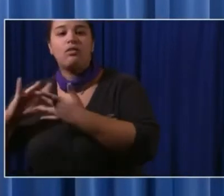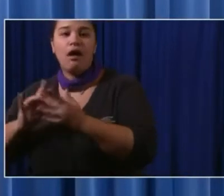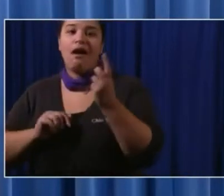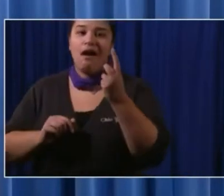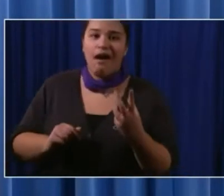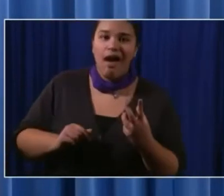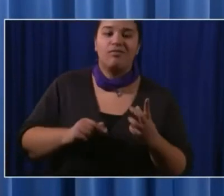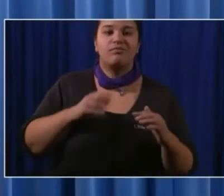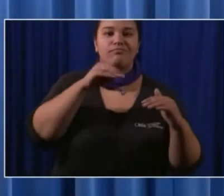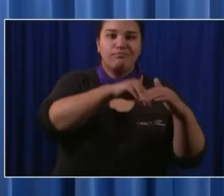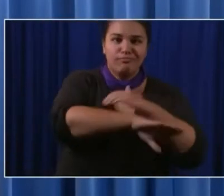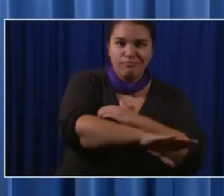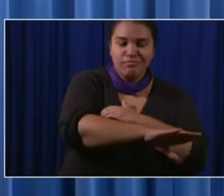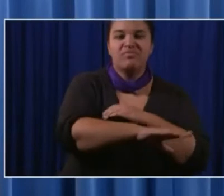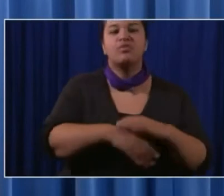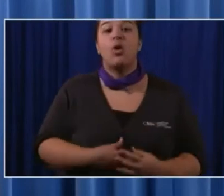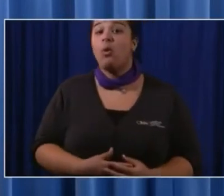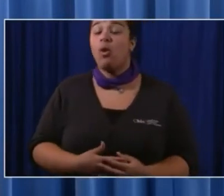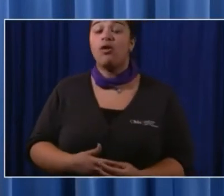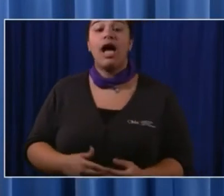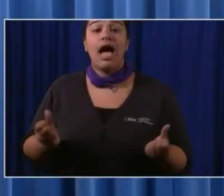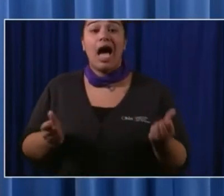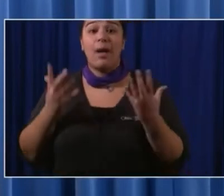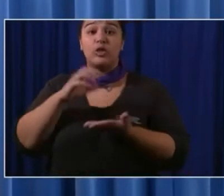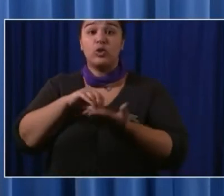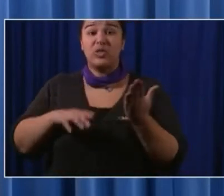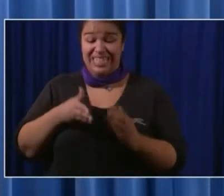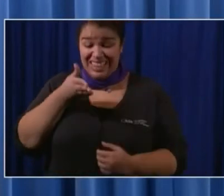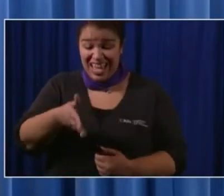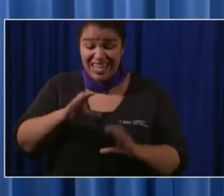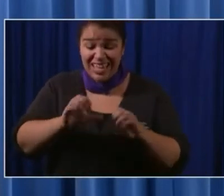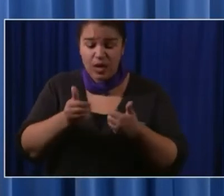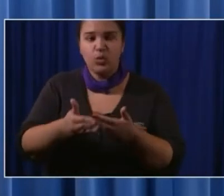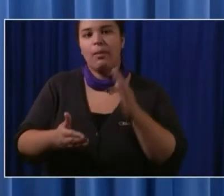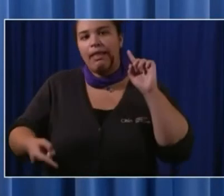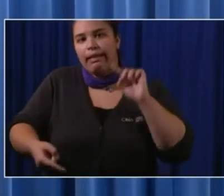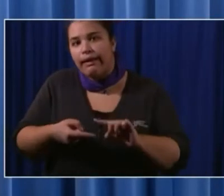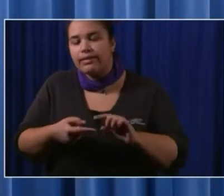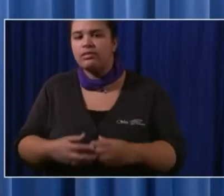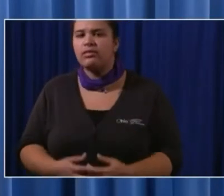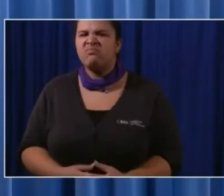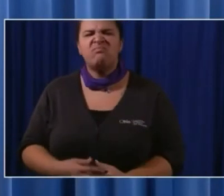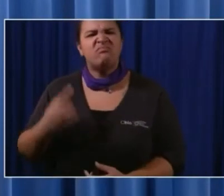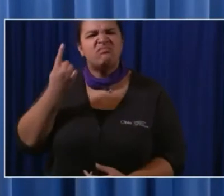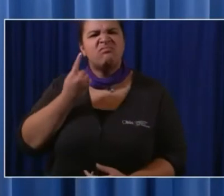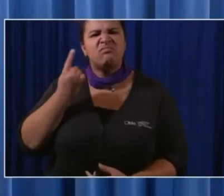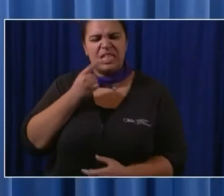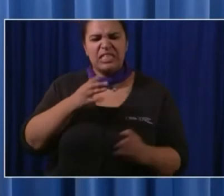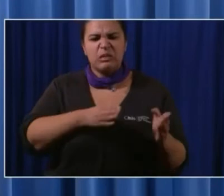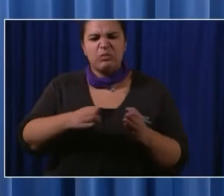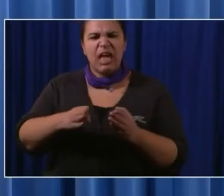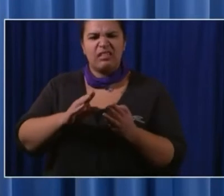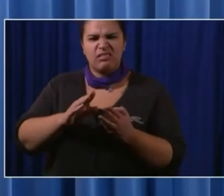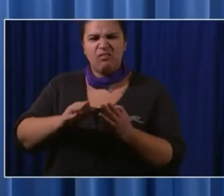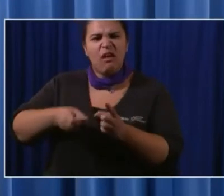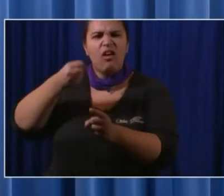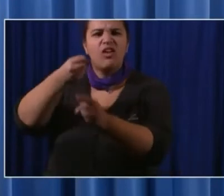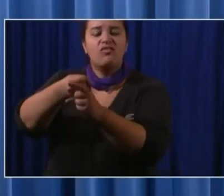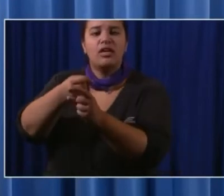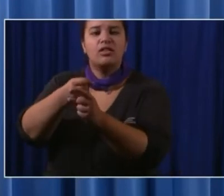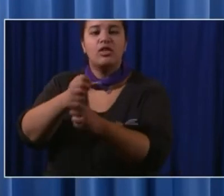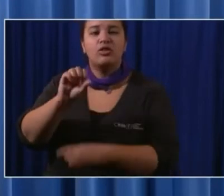fall sports in high school, especially with a number of seasons set to start in the coming weeks and